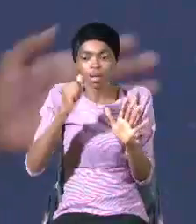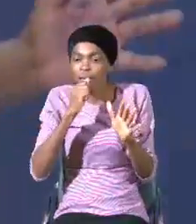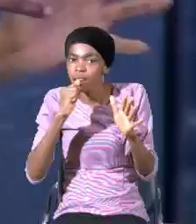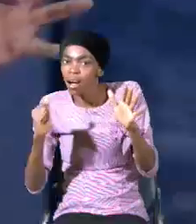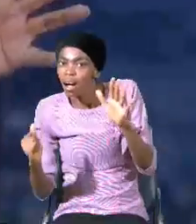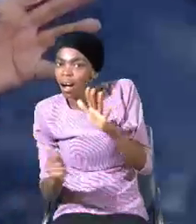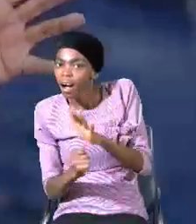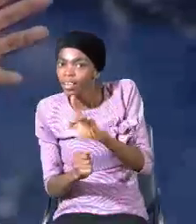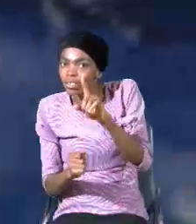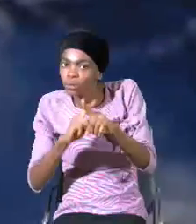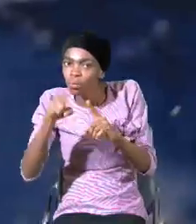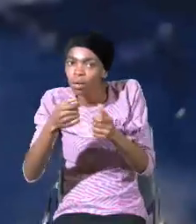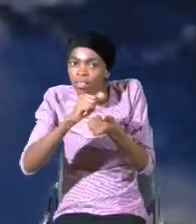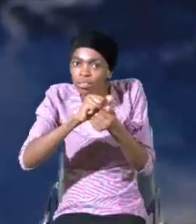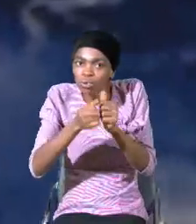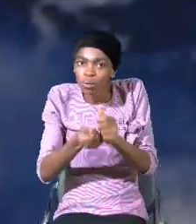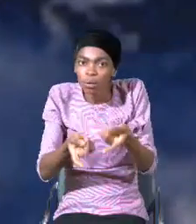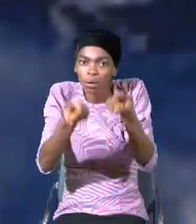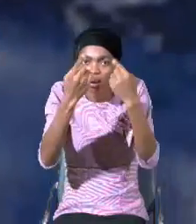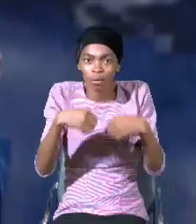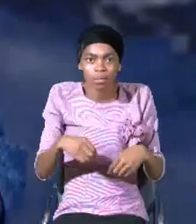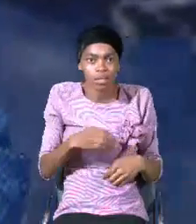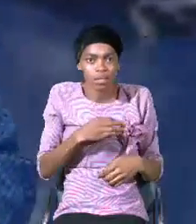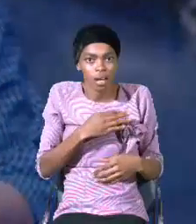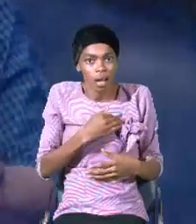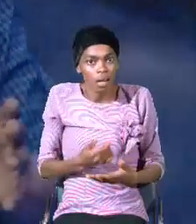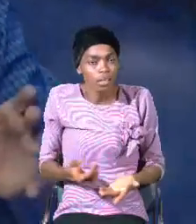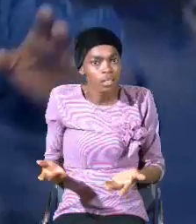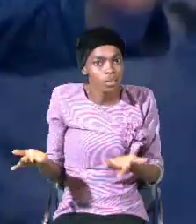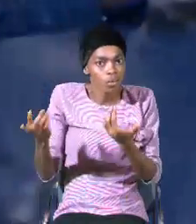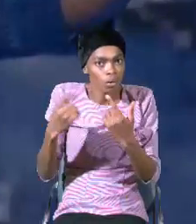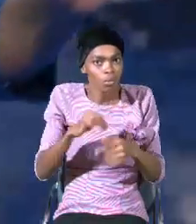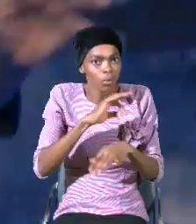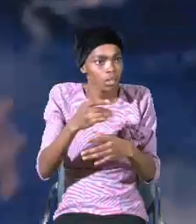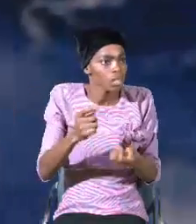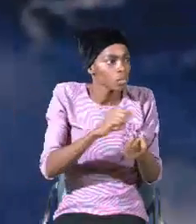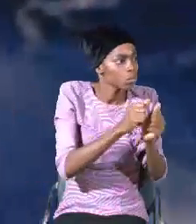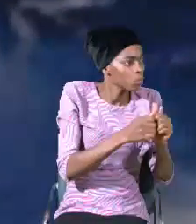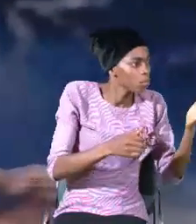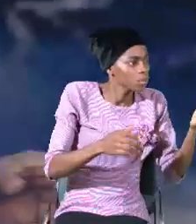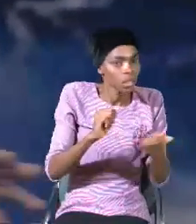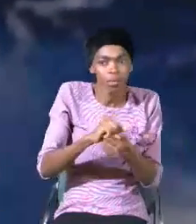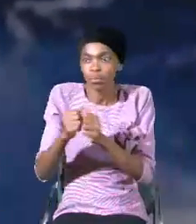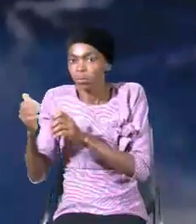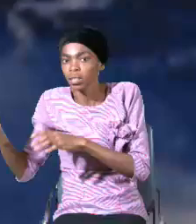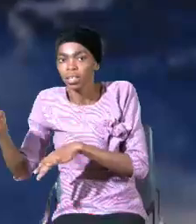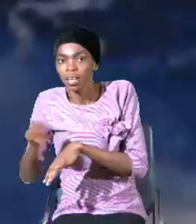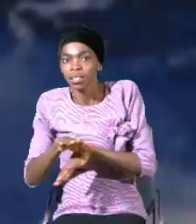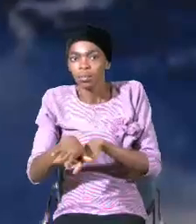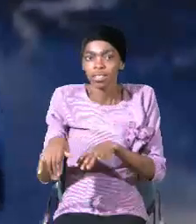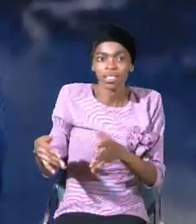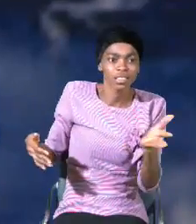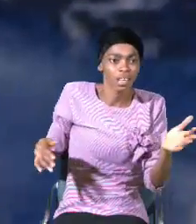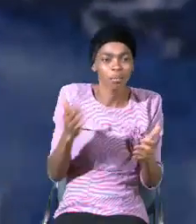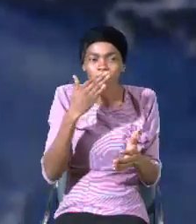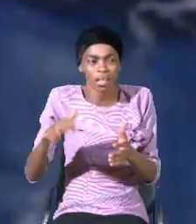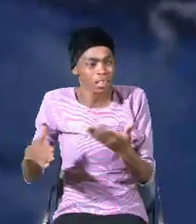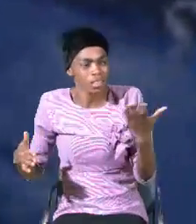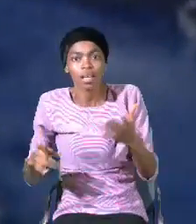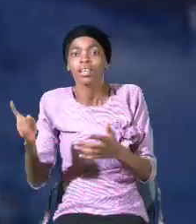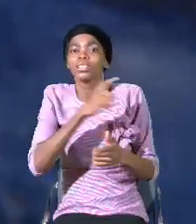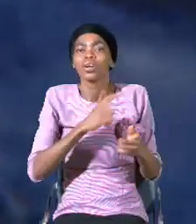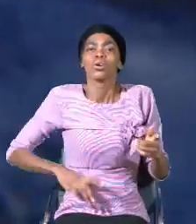When trouble is raging, when there's calamity, there problem, there pandemic, there every bad thing there, the